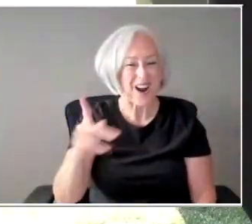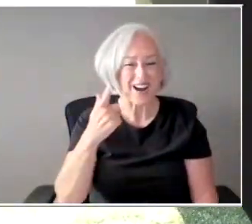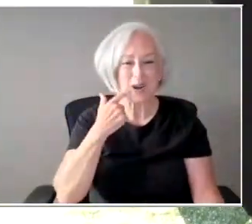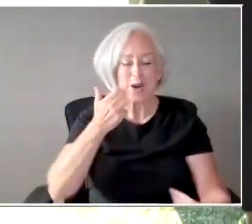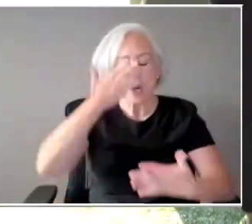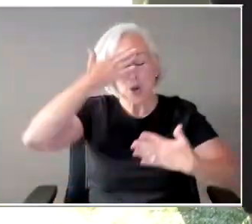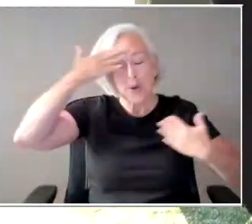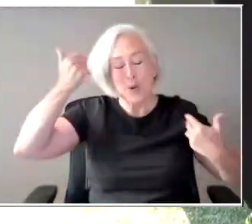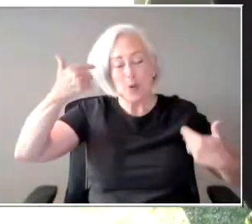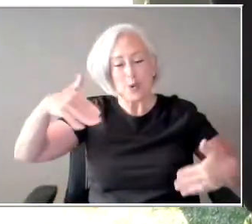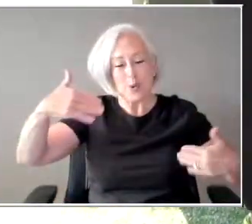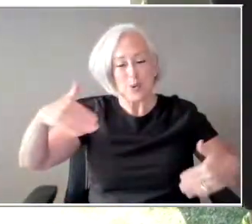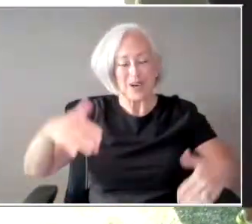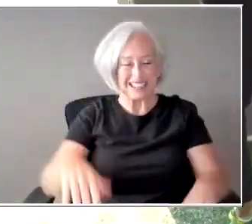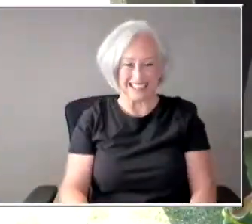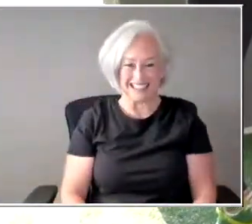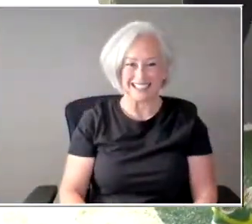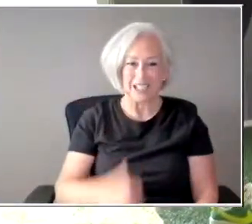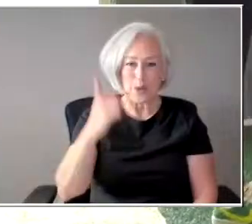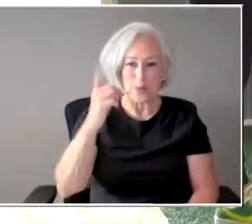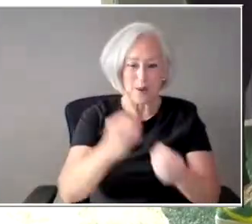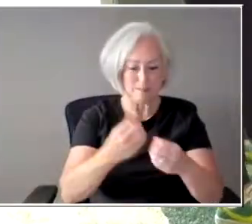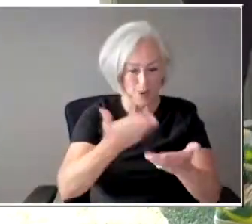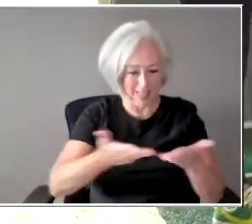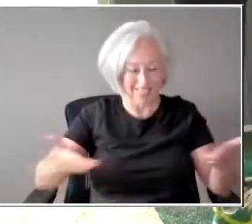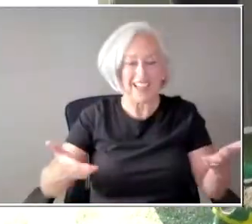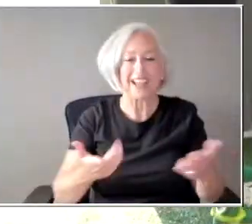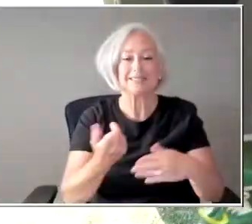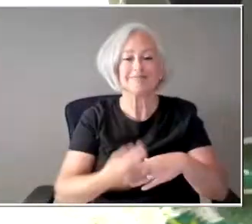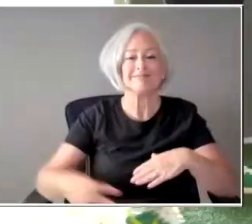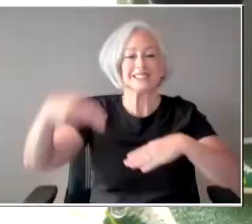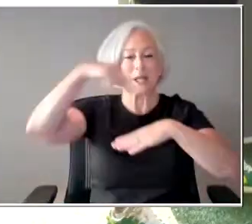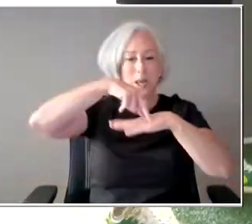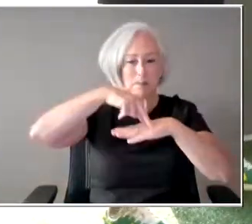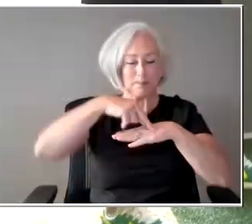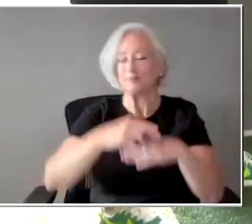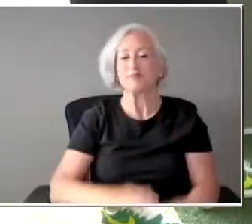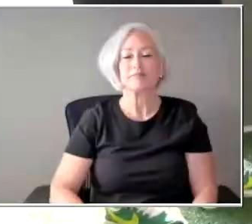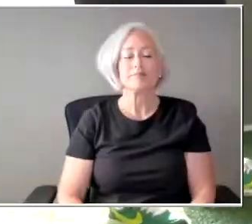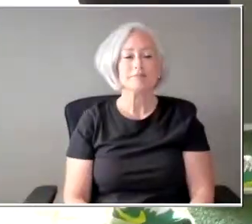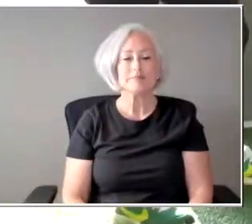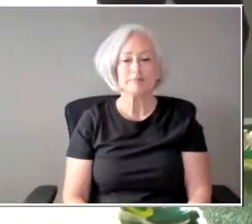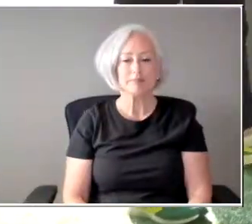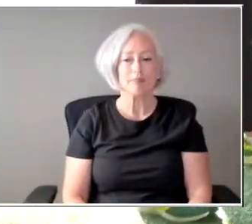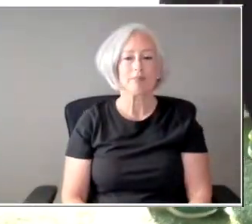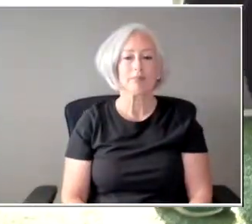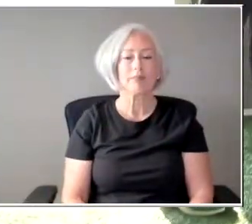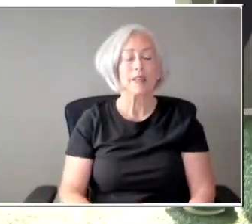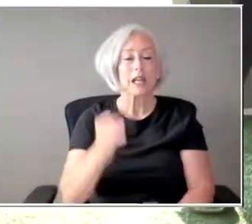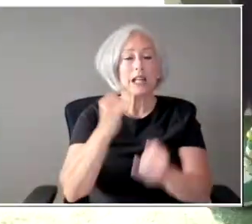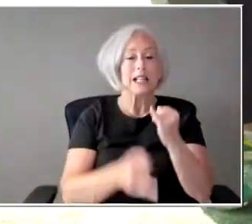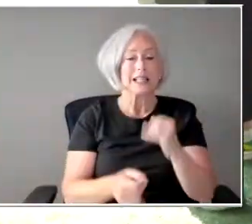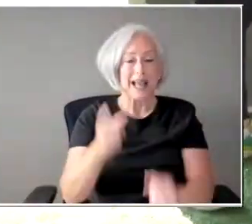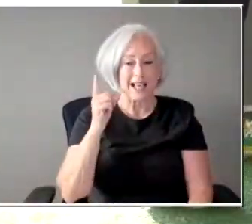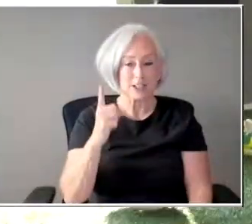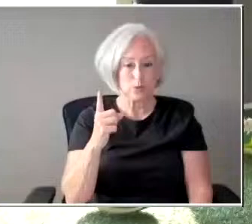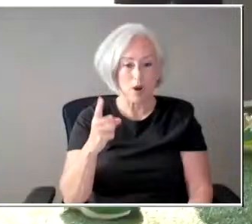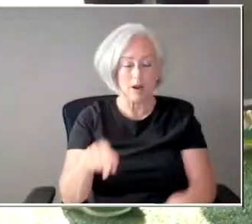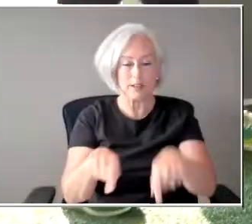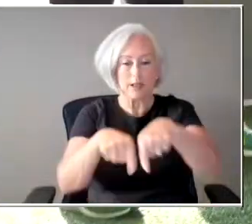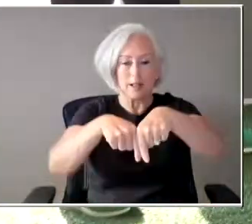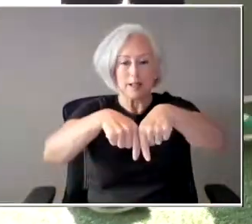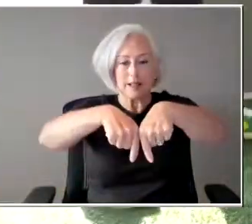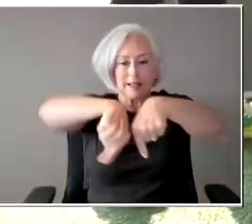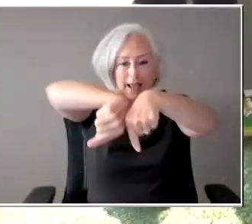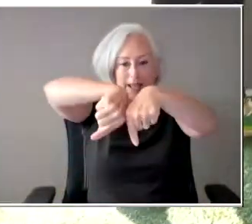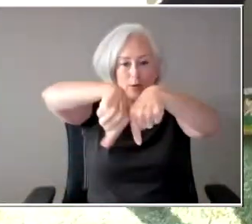Okay, we got one more round here. Okay. Okay, so you're gonna pop it up. So this last one we're gonna do is gonna just be a side leg raise. So again, sometimes we